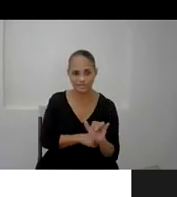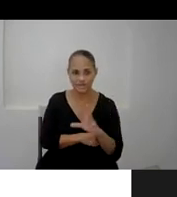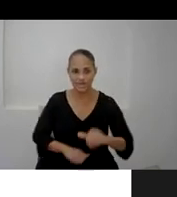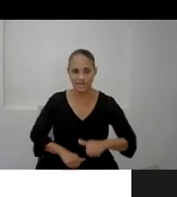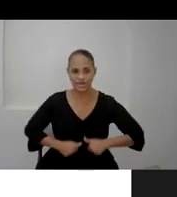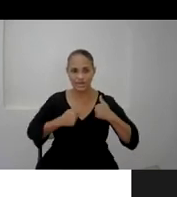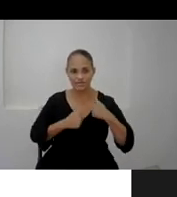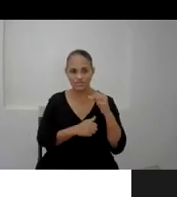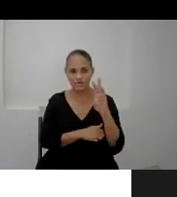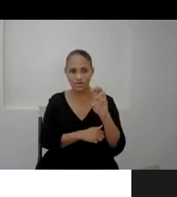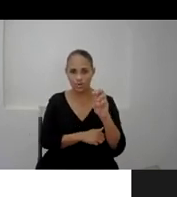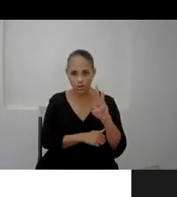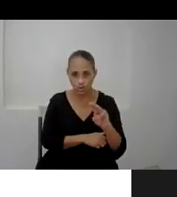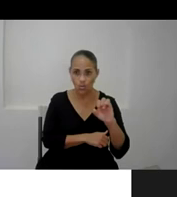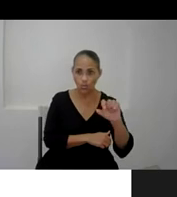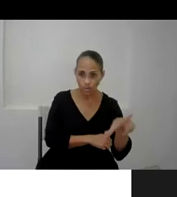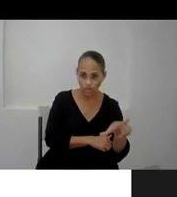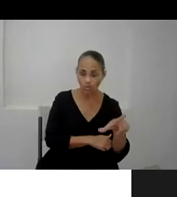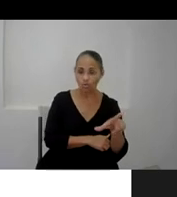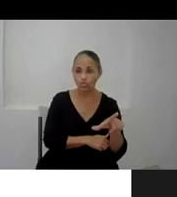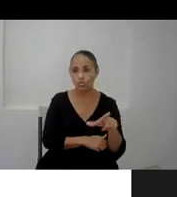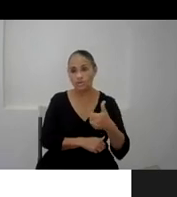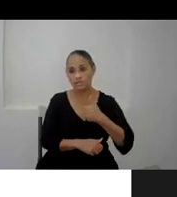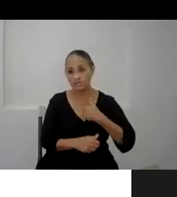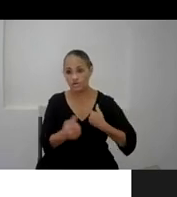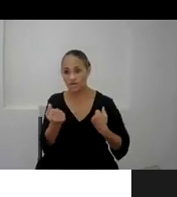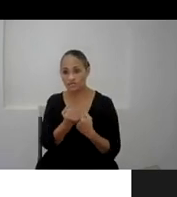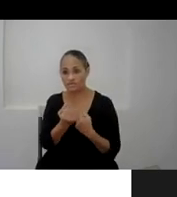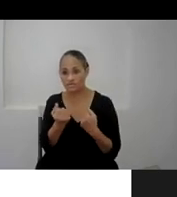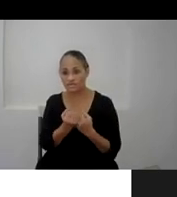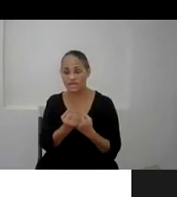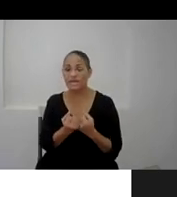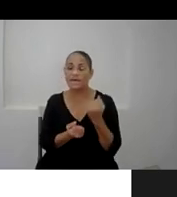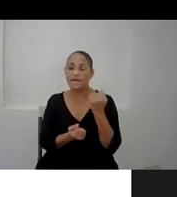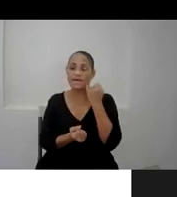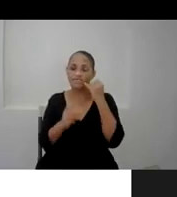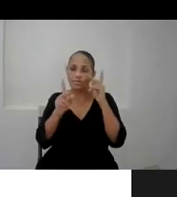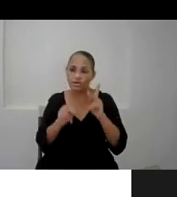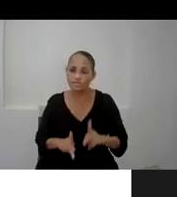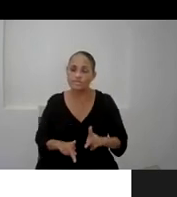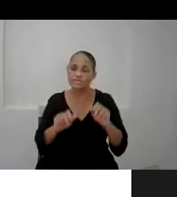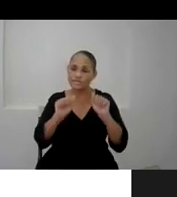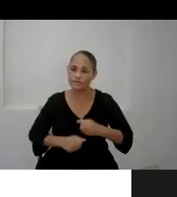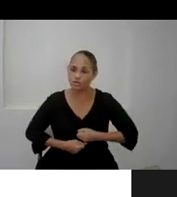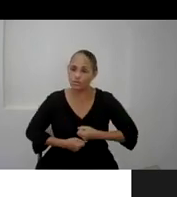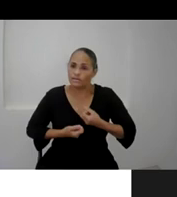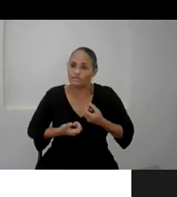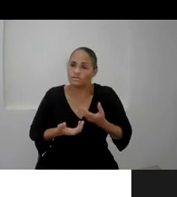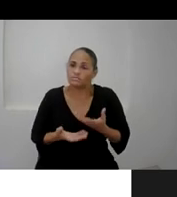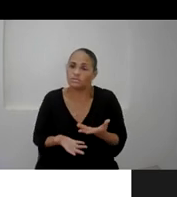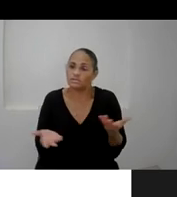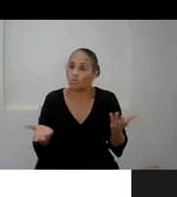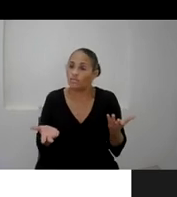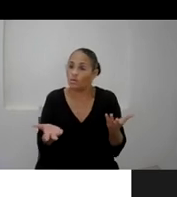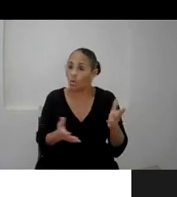is self-advocacy. If somebody is able to express what they want